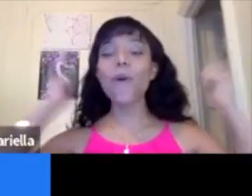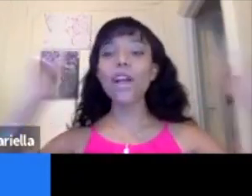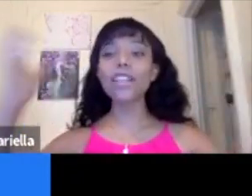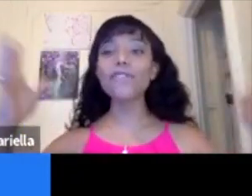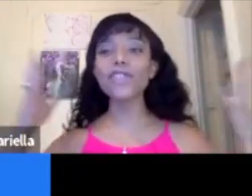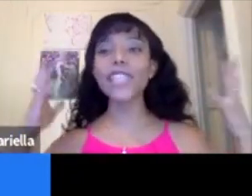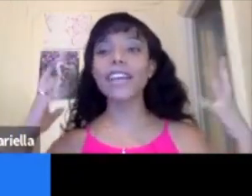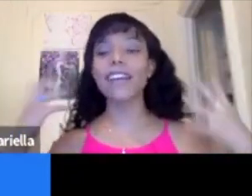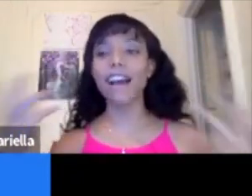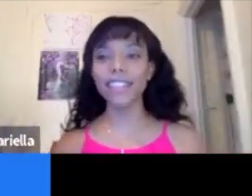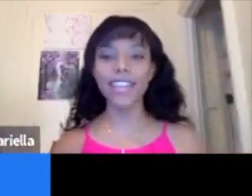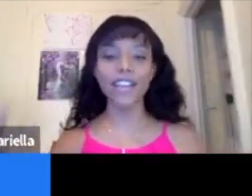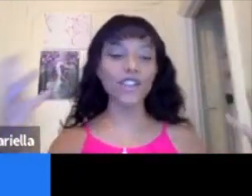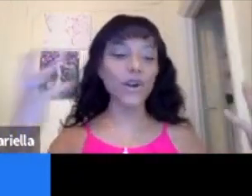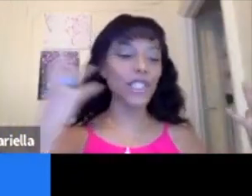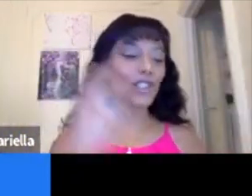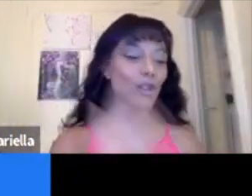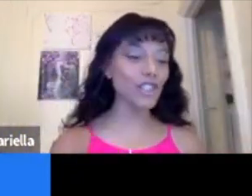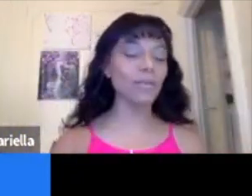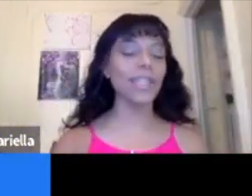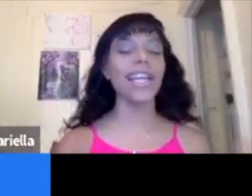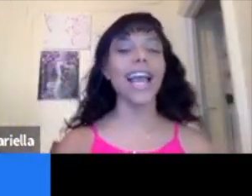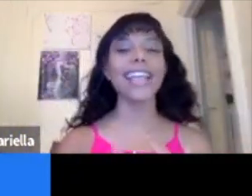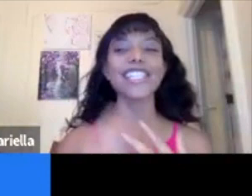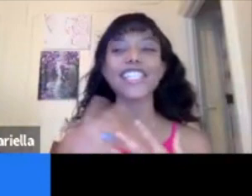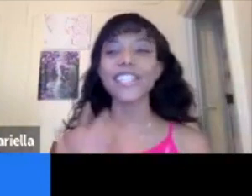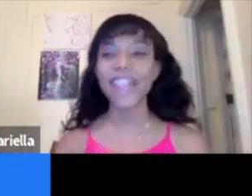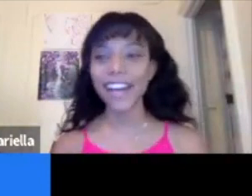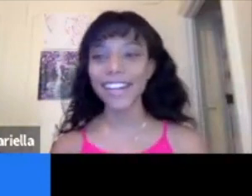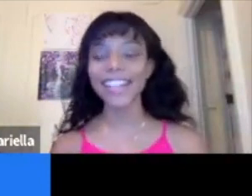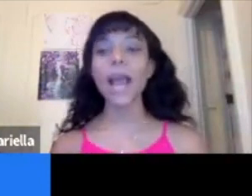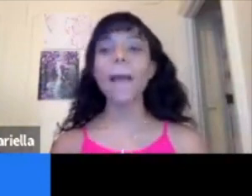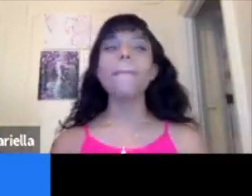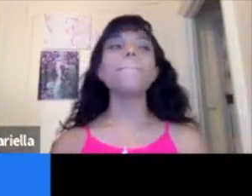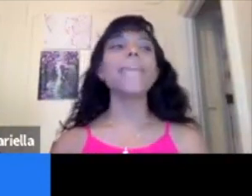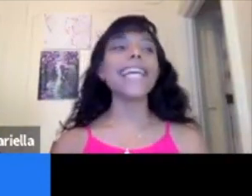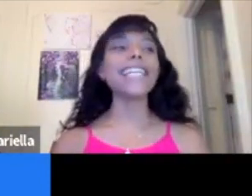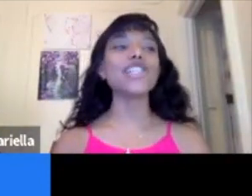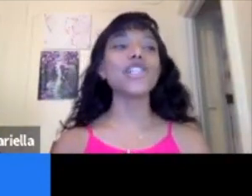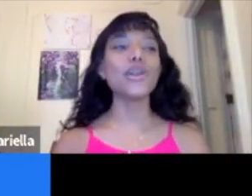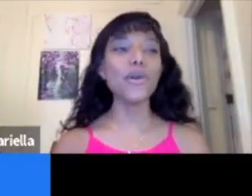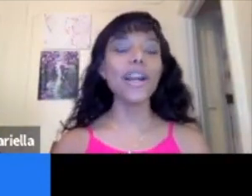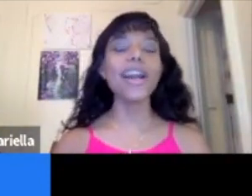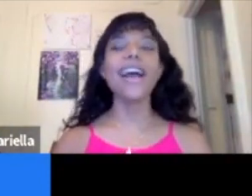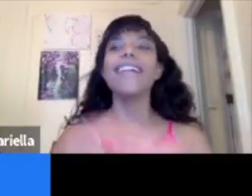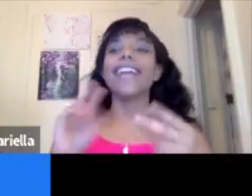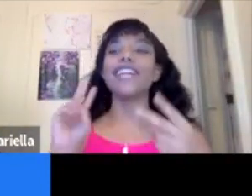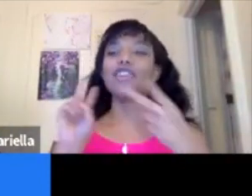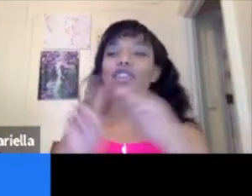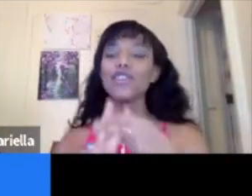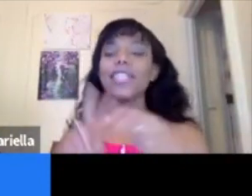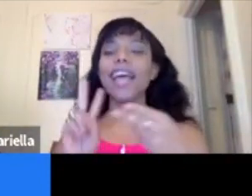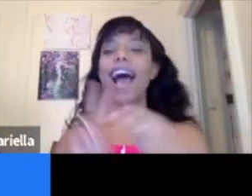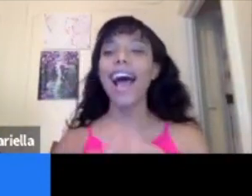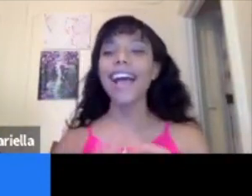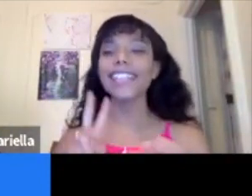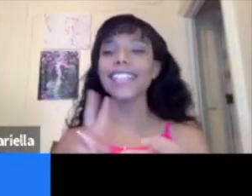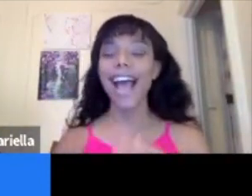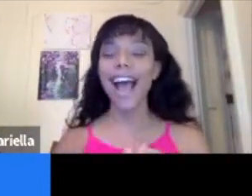this wonderful technology, and you go on social media and share it, make sure that you